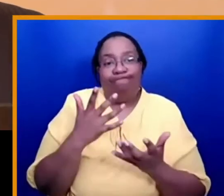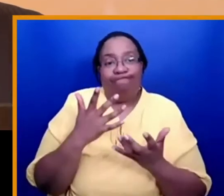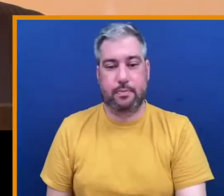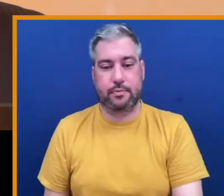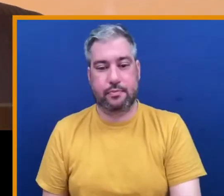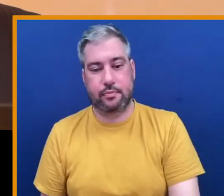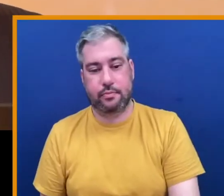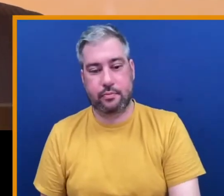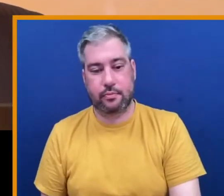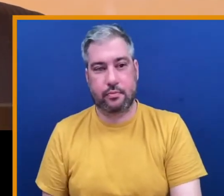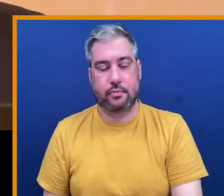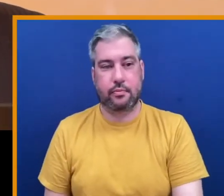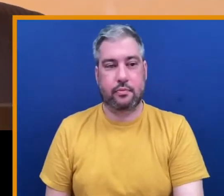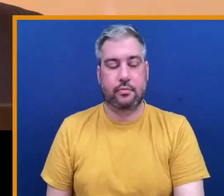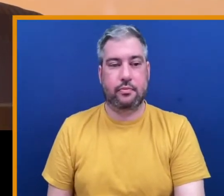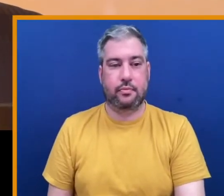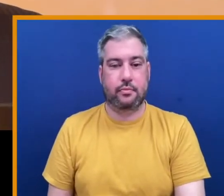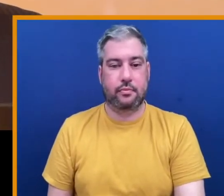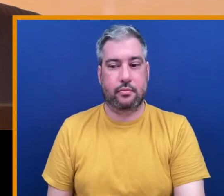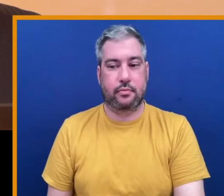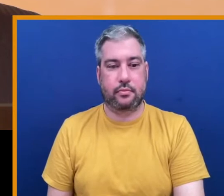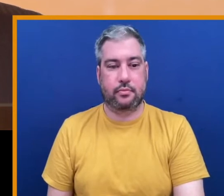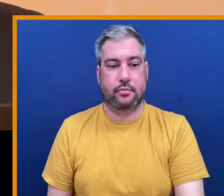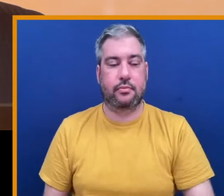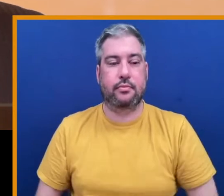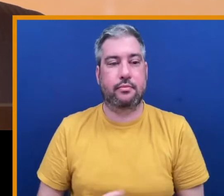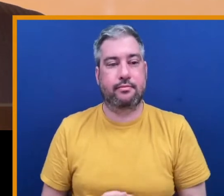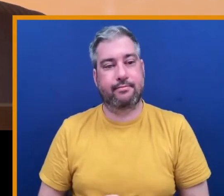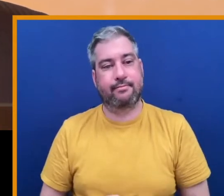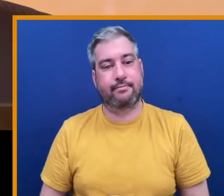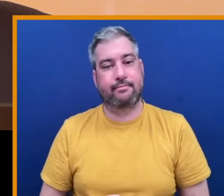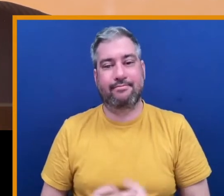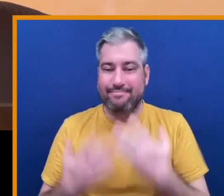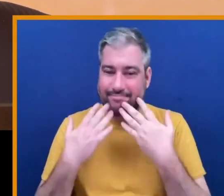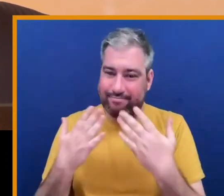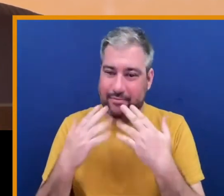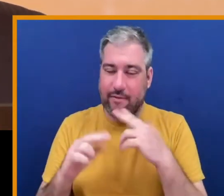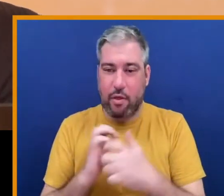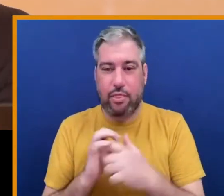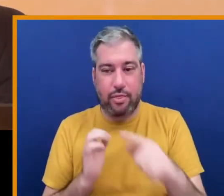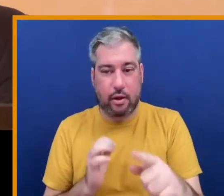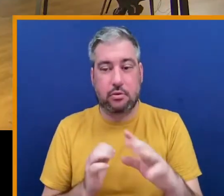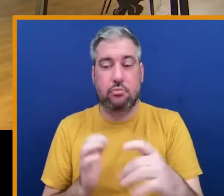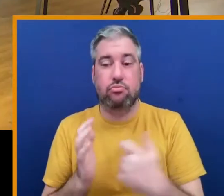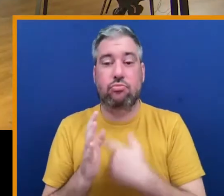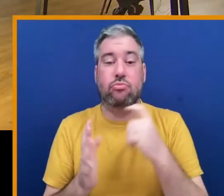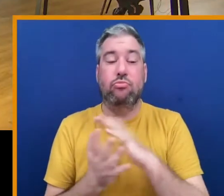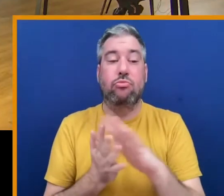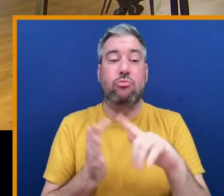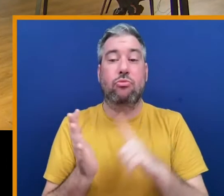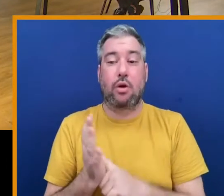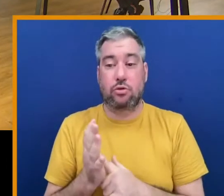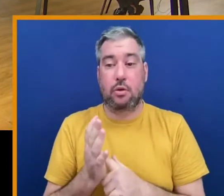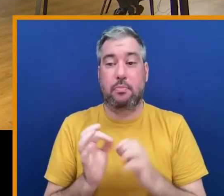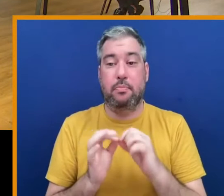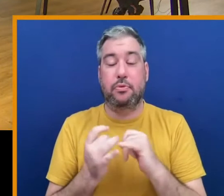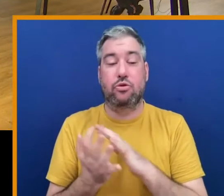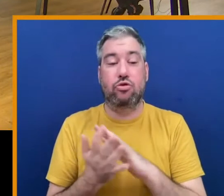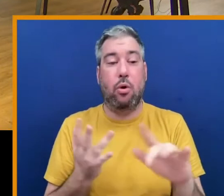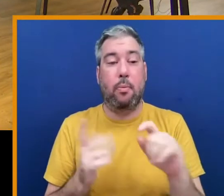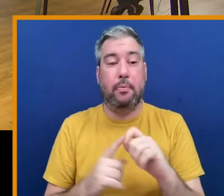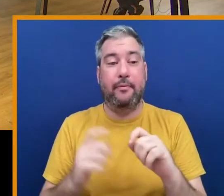Helen, thank you so much for that. Can I ask Rachel Bishop-Firth to stand by, and I now call Lee Darg from